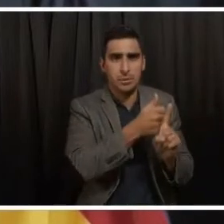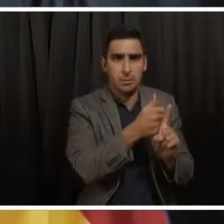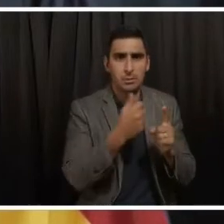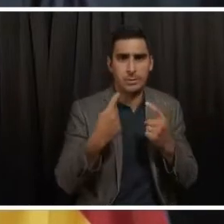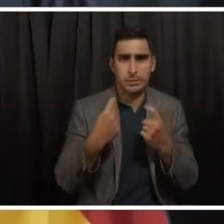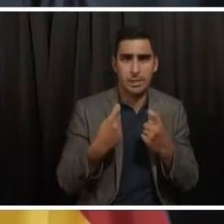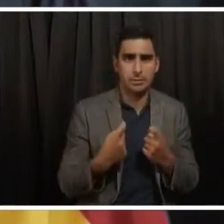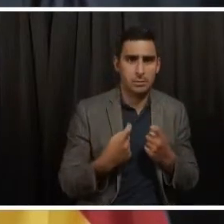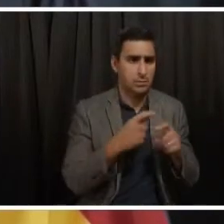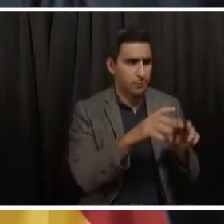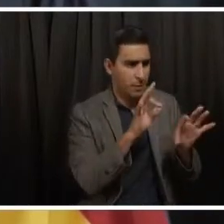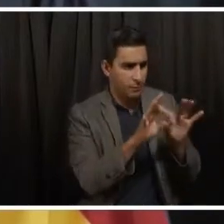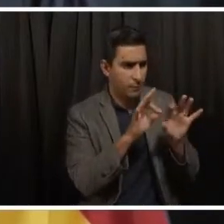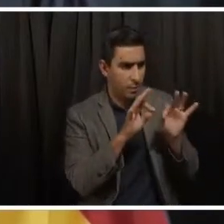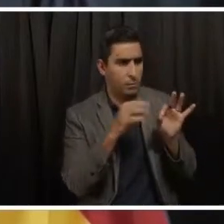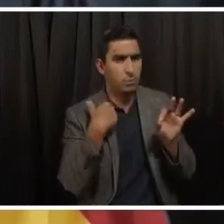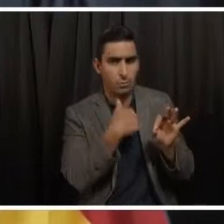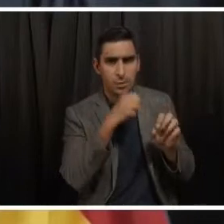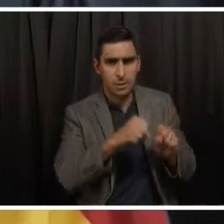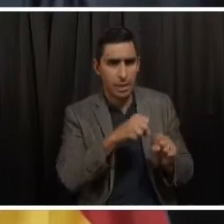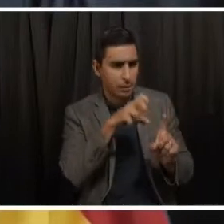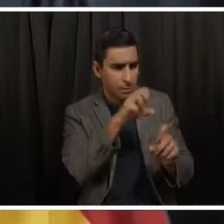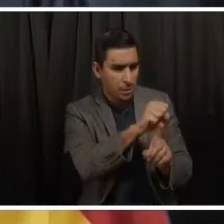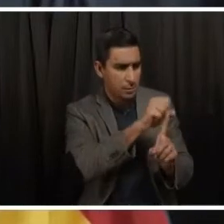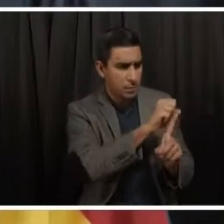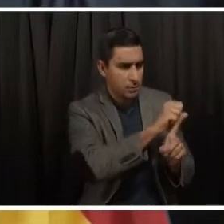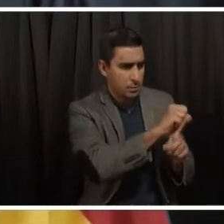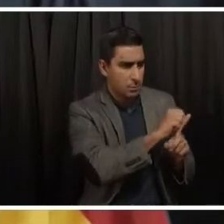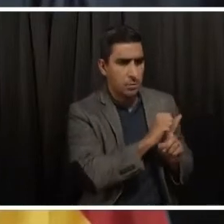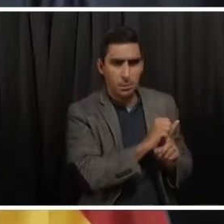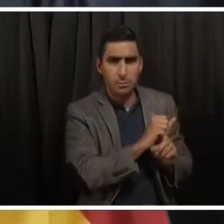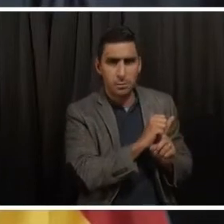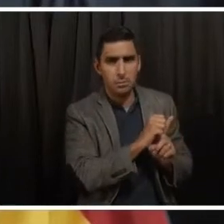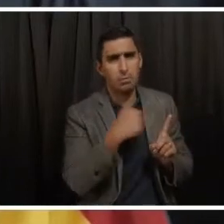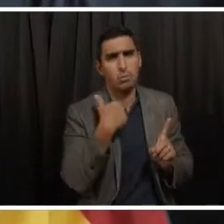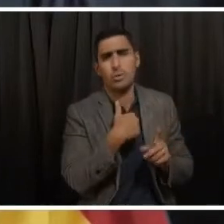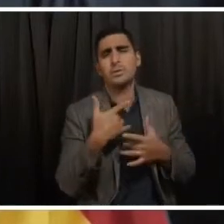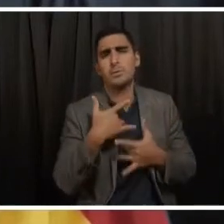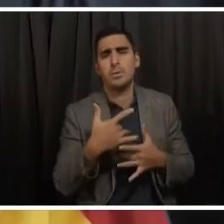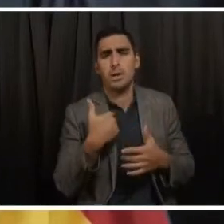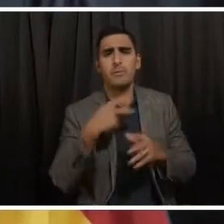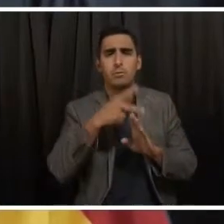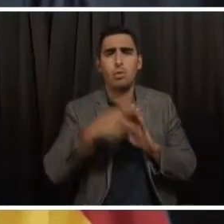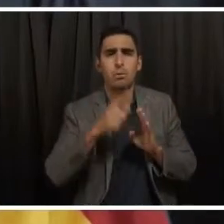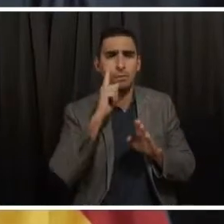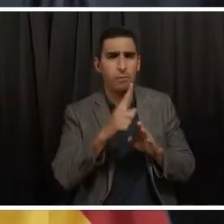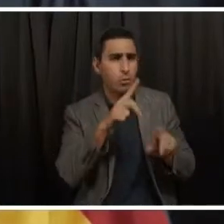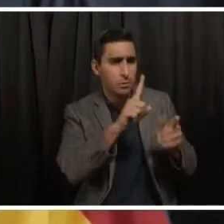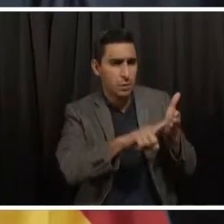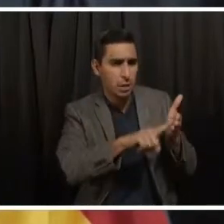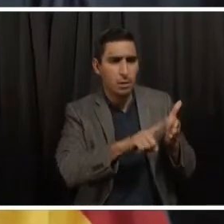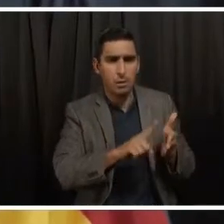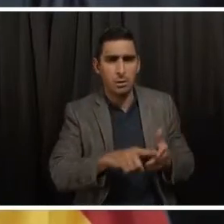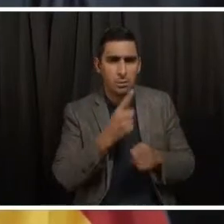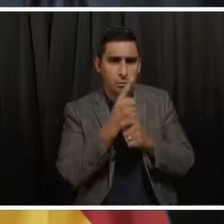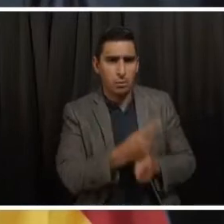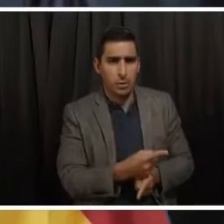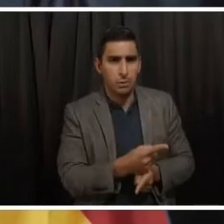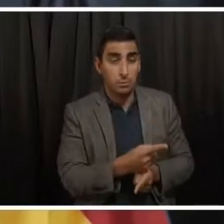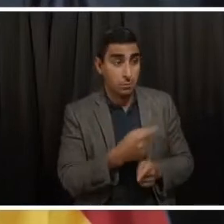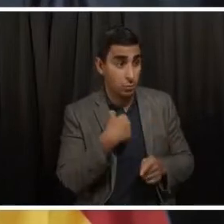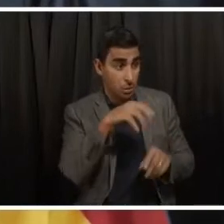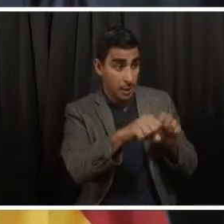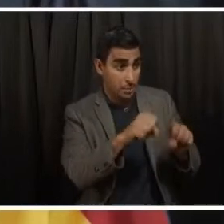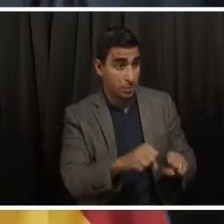if we can have detections through our routine clinical testing program. So that's the next step to see if we identify transmission that